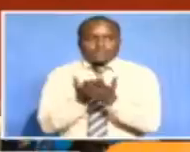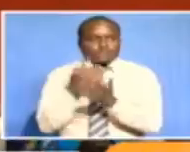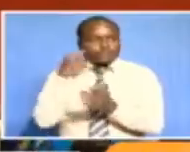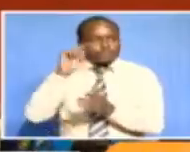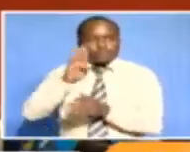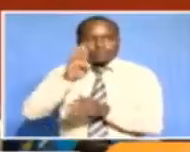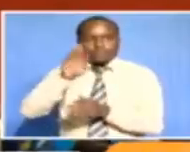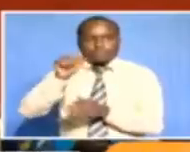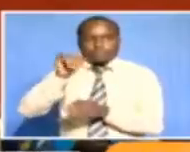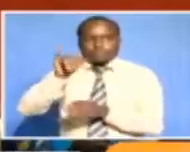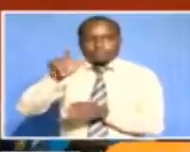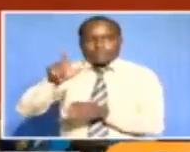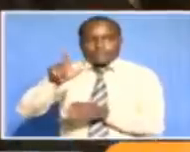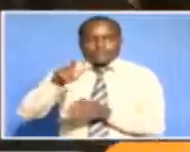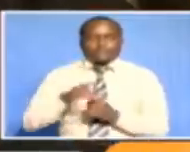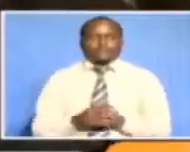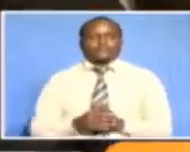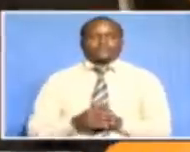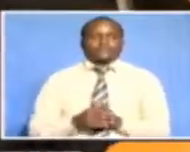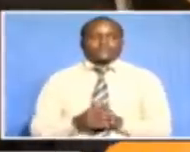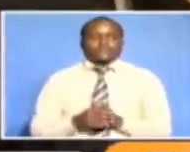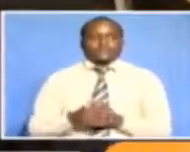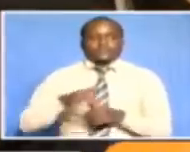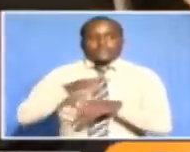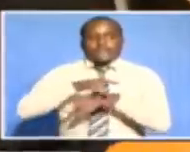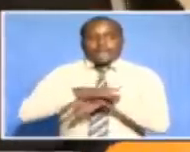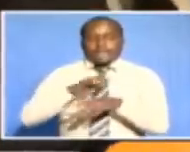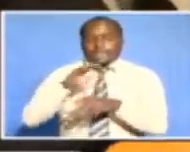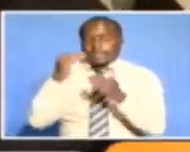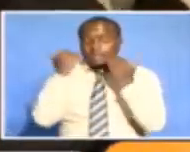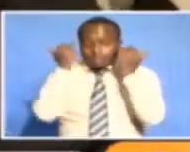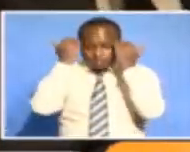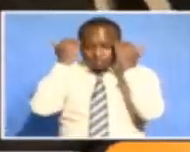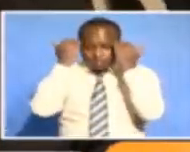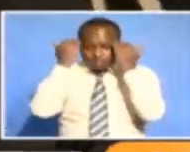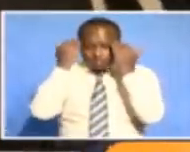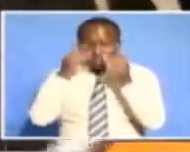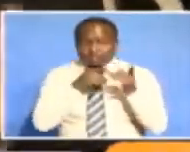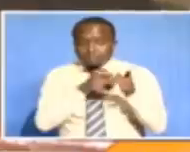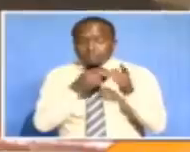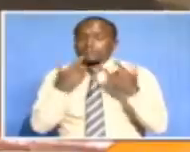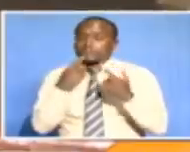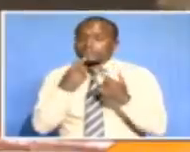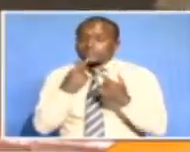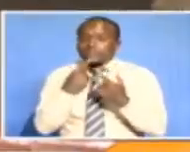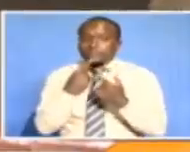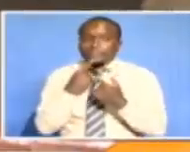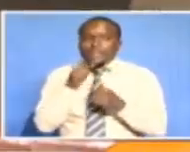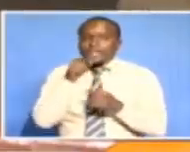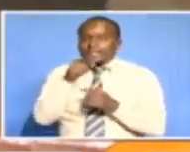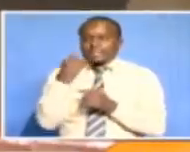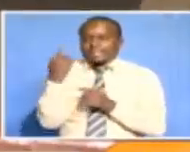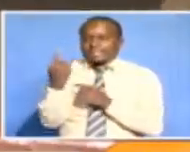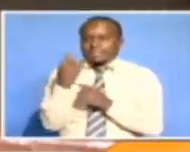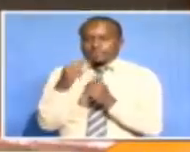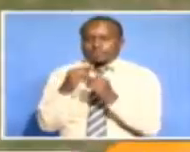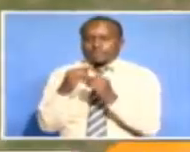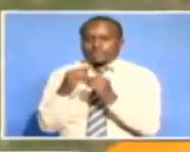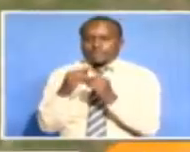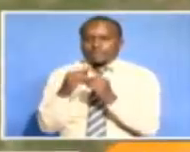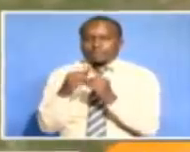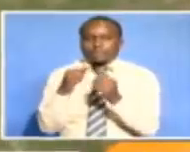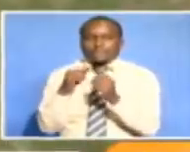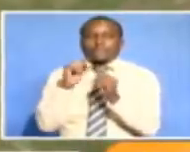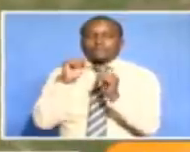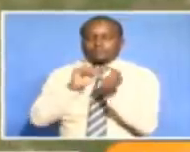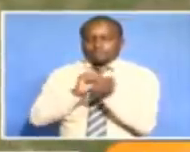the prosecution's objections. Earlier in court, the prosecution hinted that the single count of murder facing the county chief would be amended to